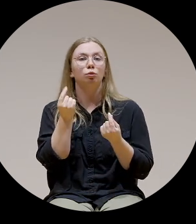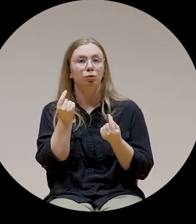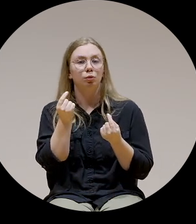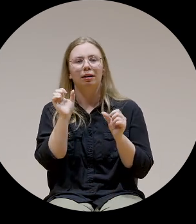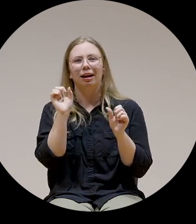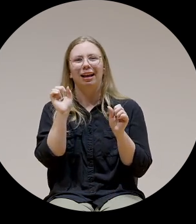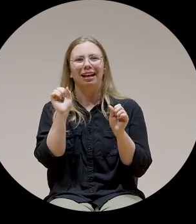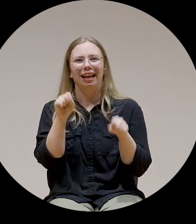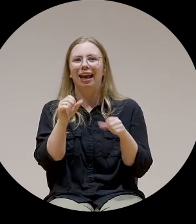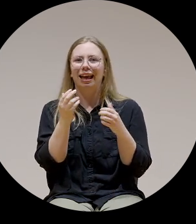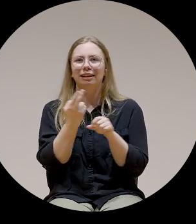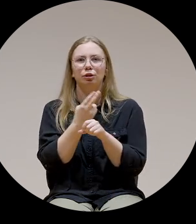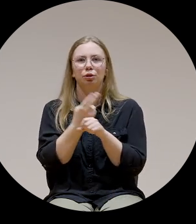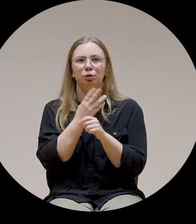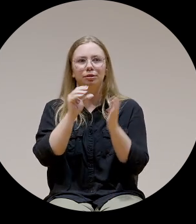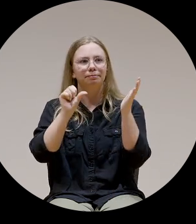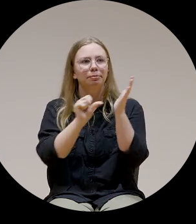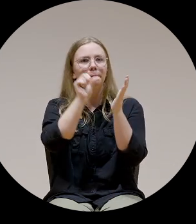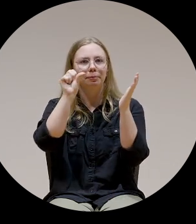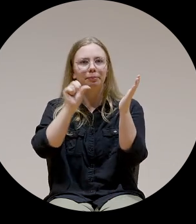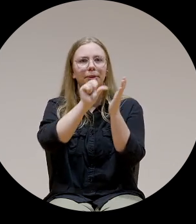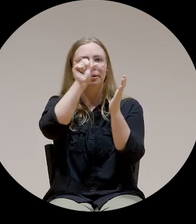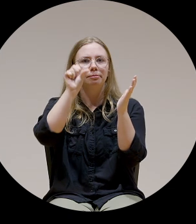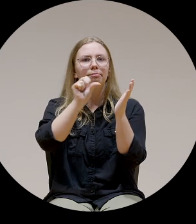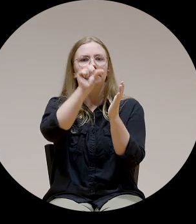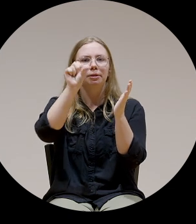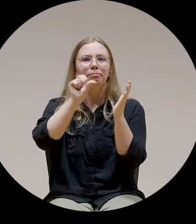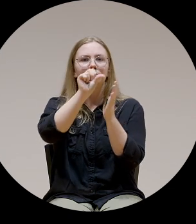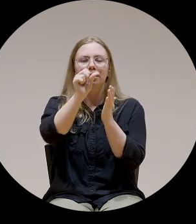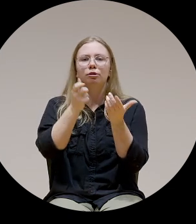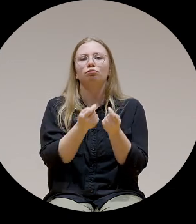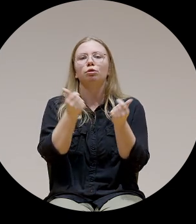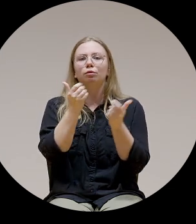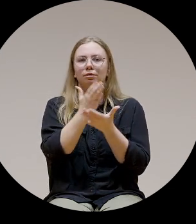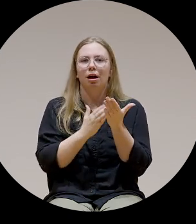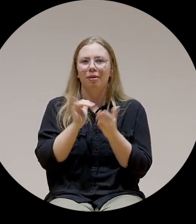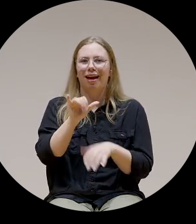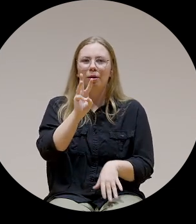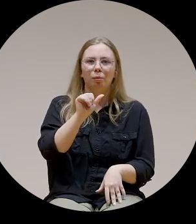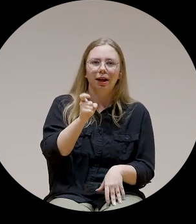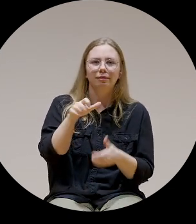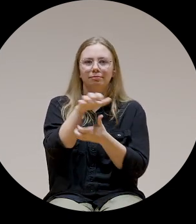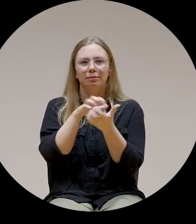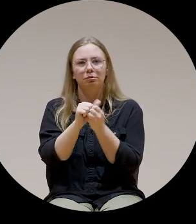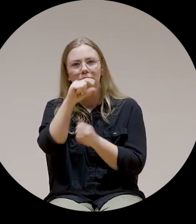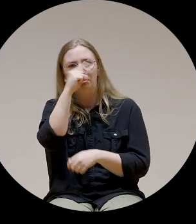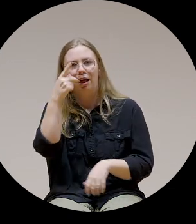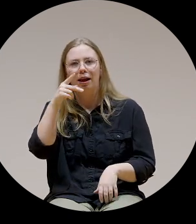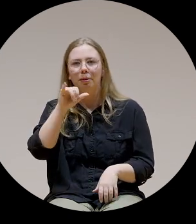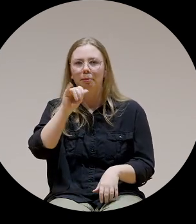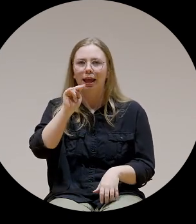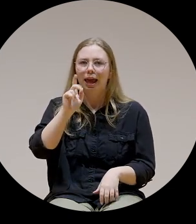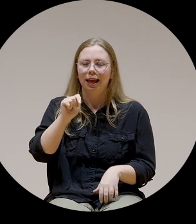take in size, essentially, into that waxy paint, so you can still see the kind